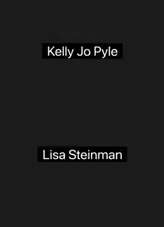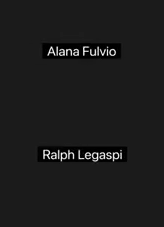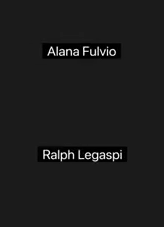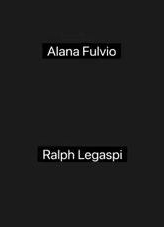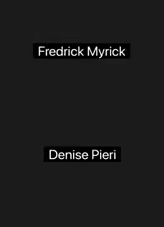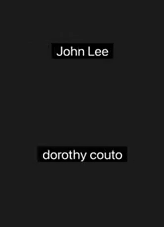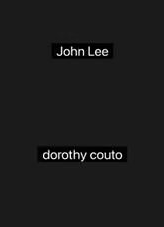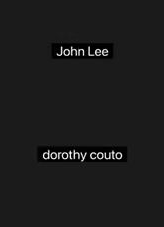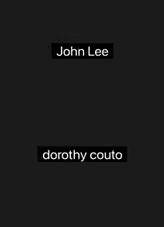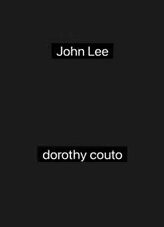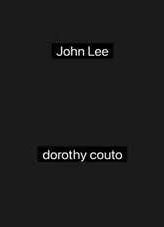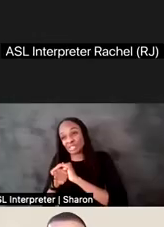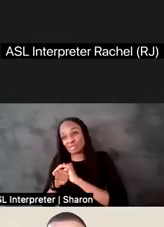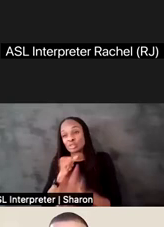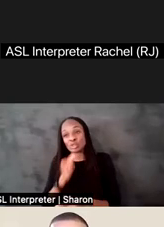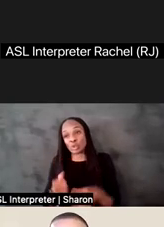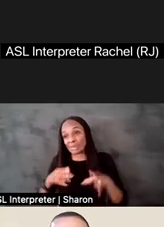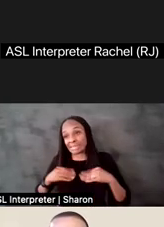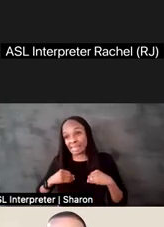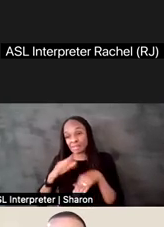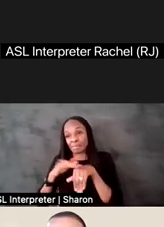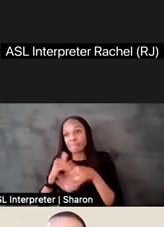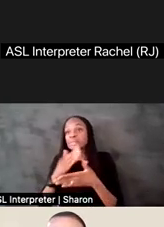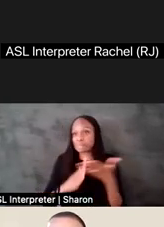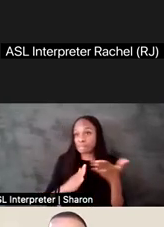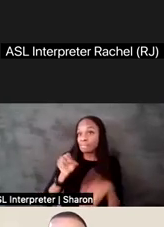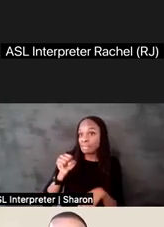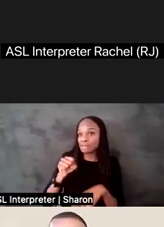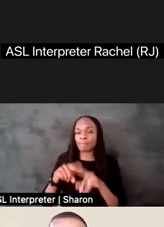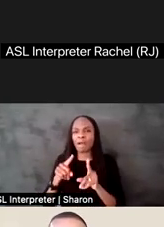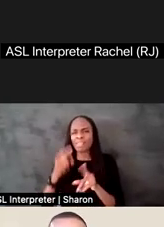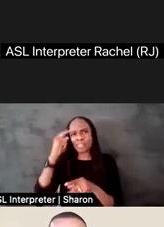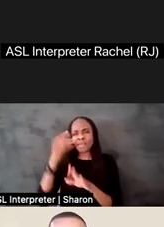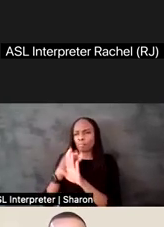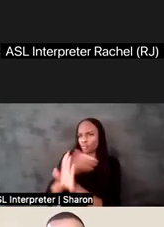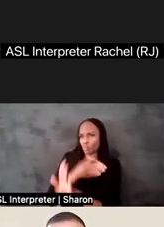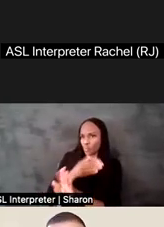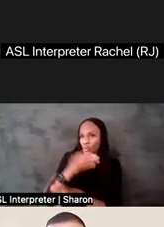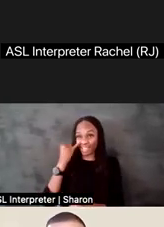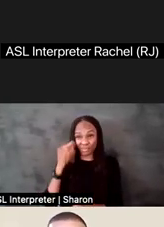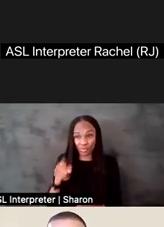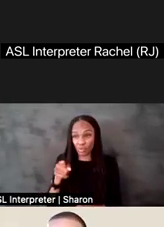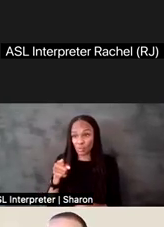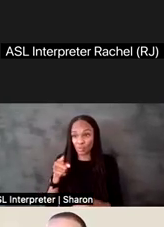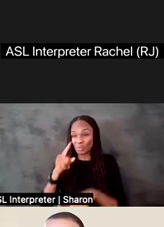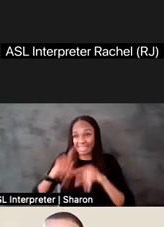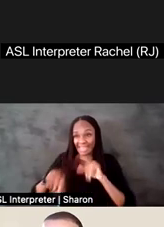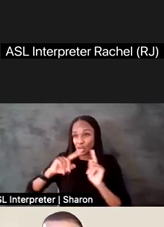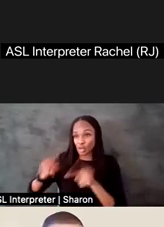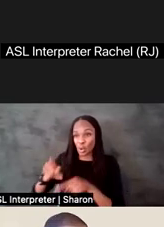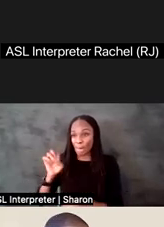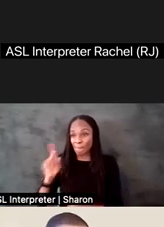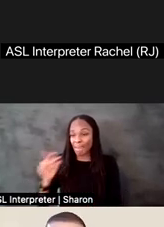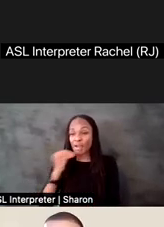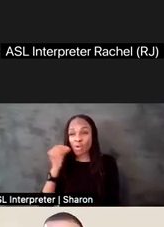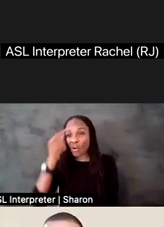may or may not accept pets, but just kind of think ahead, on if you weren't able to go back home for whatever